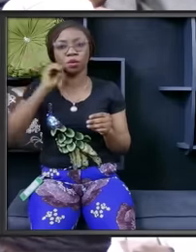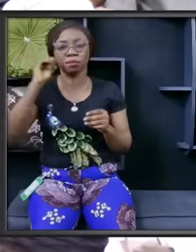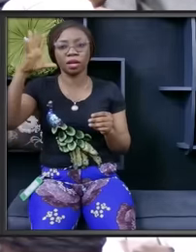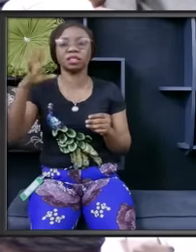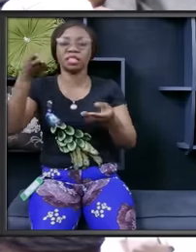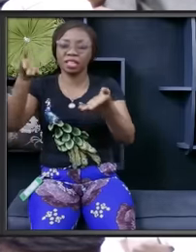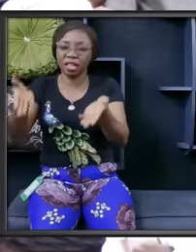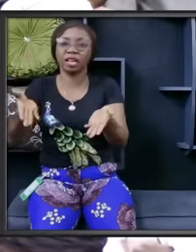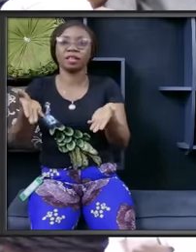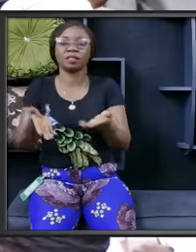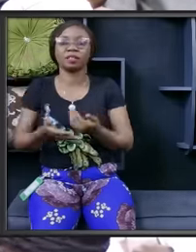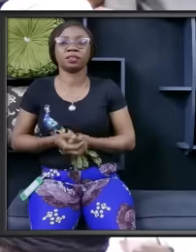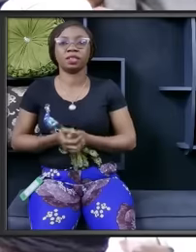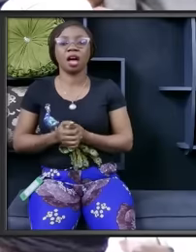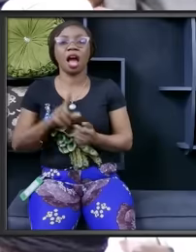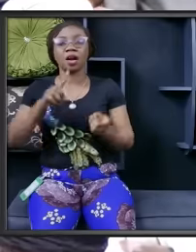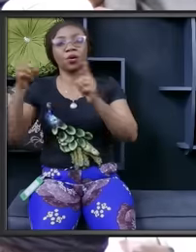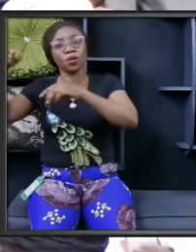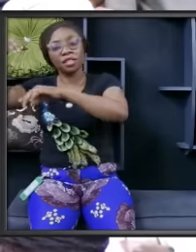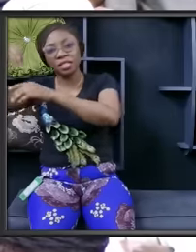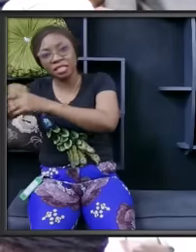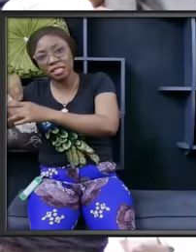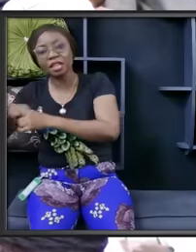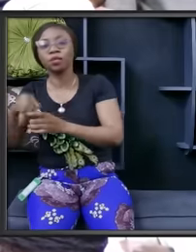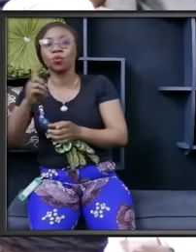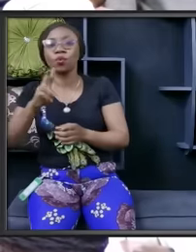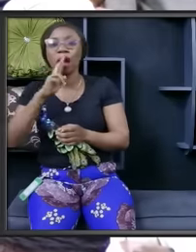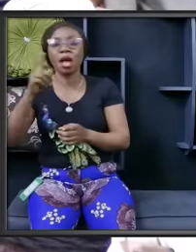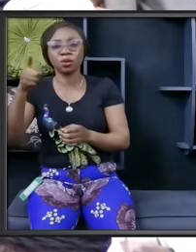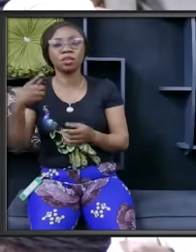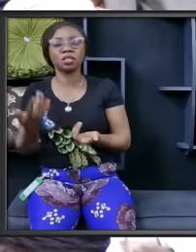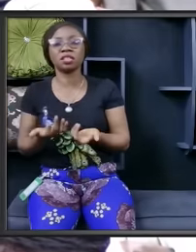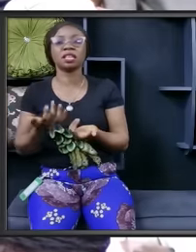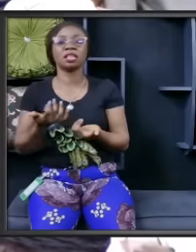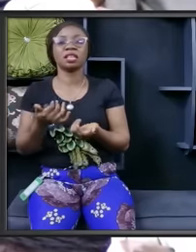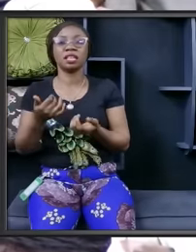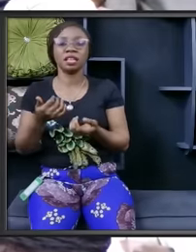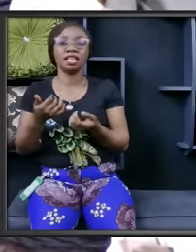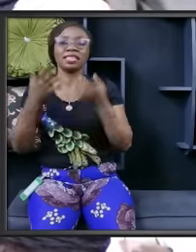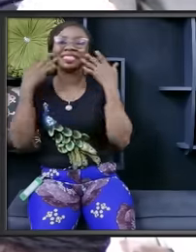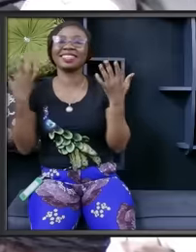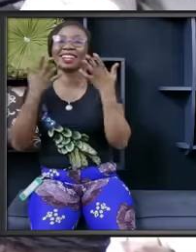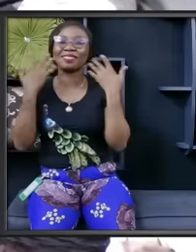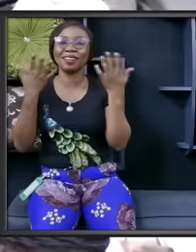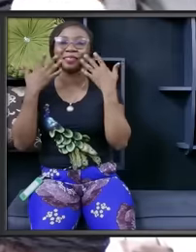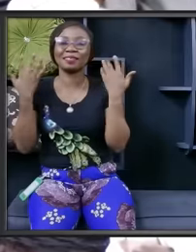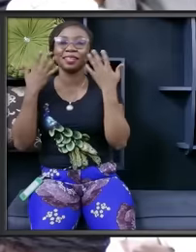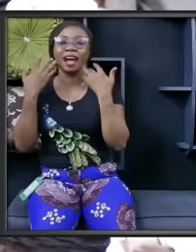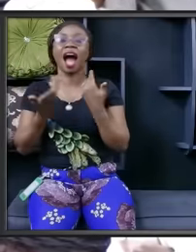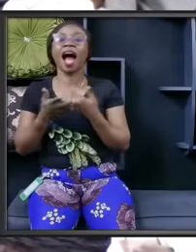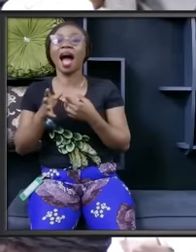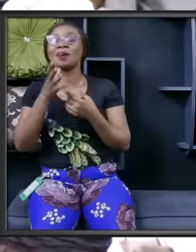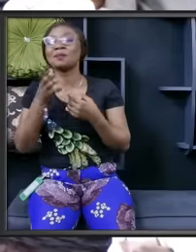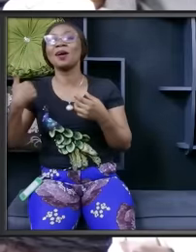kind of thing. Now call, I go inside, call and say, darling, where are you? In say, in the eye, they laugh. I say, mommy,